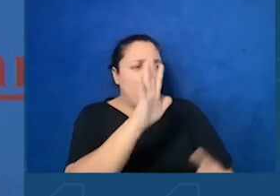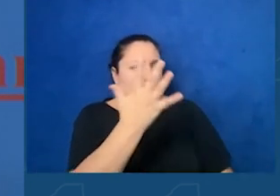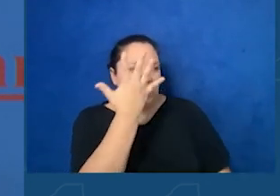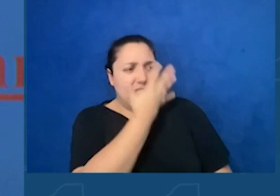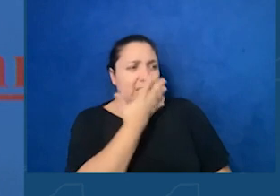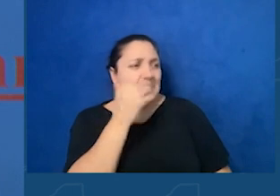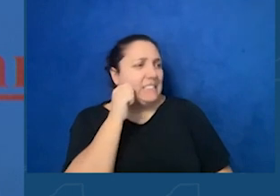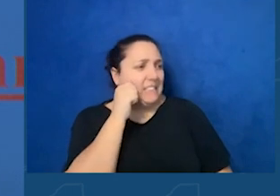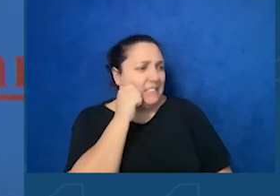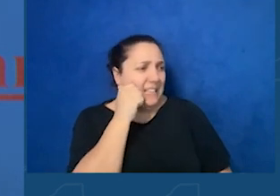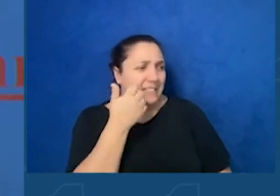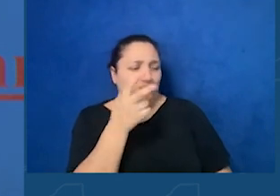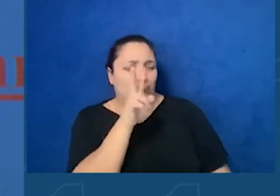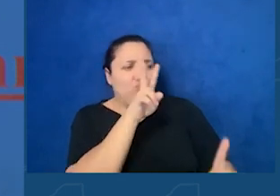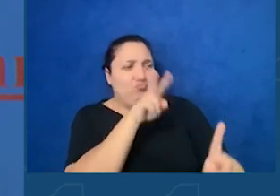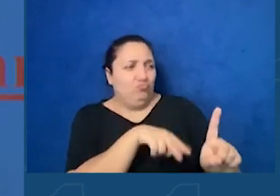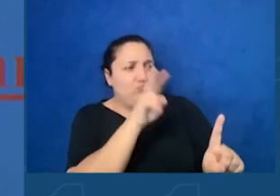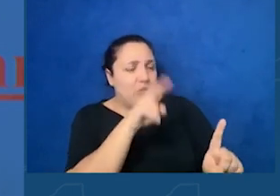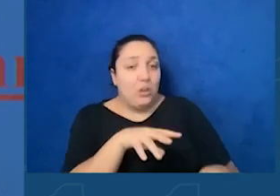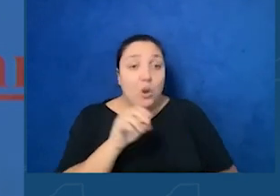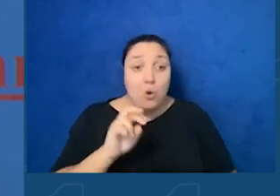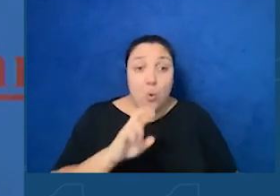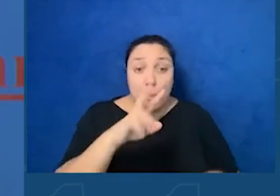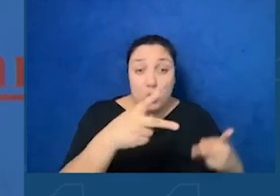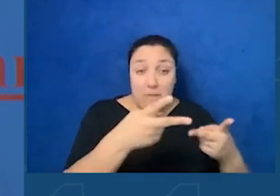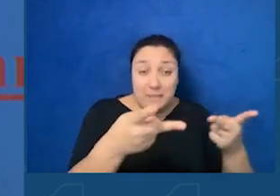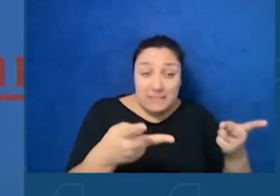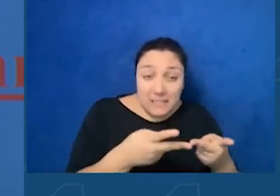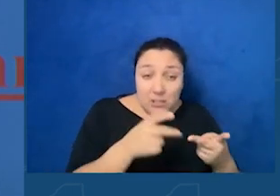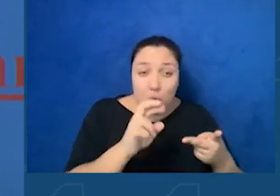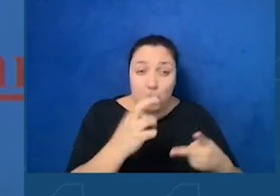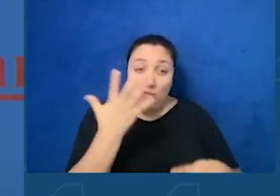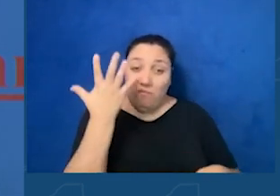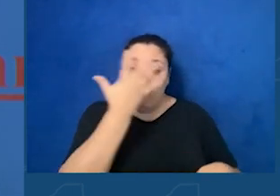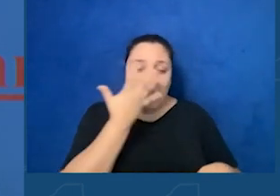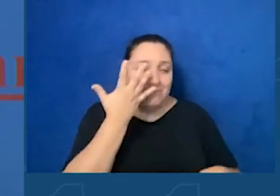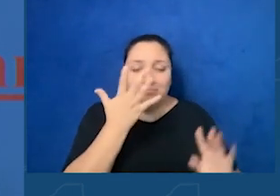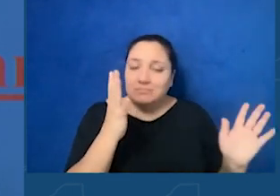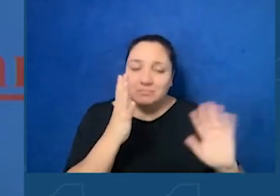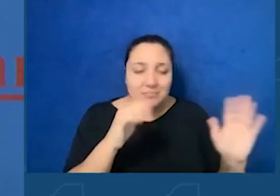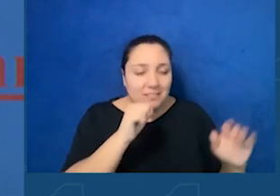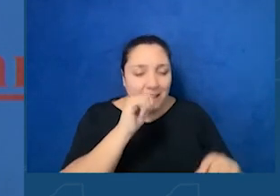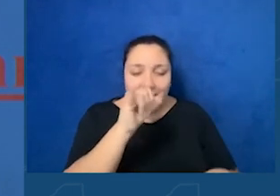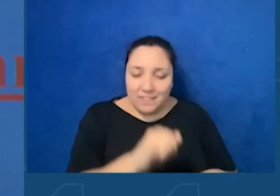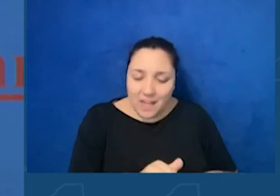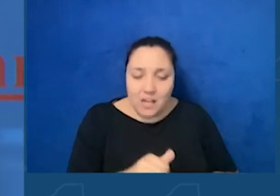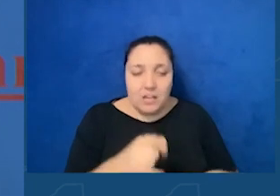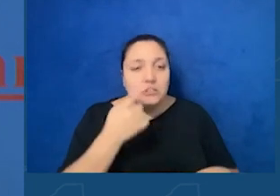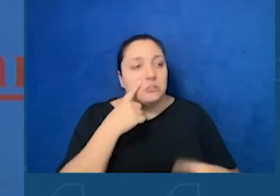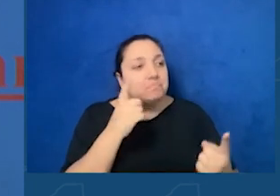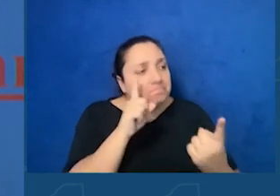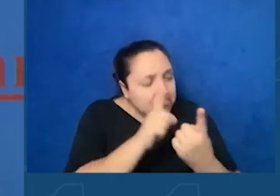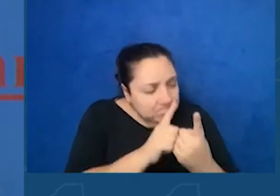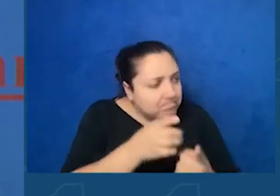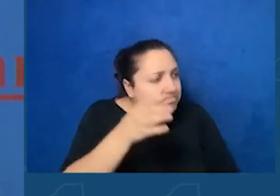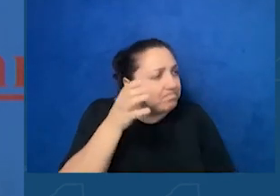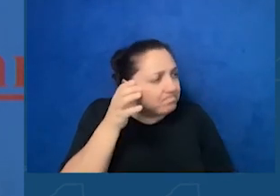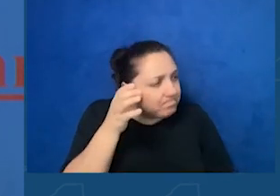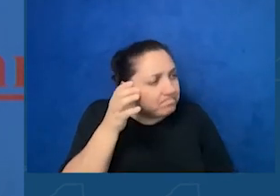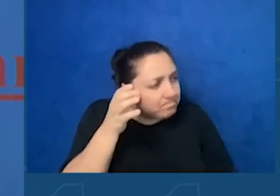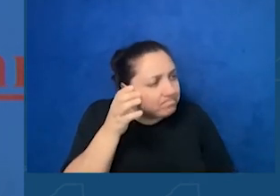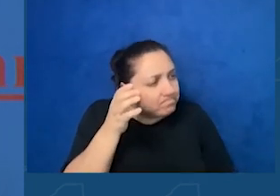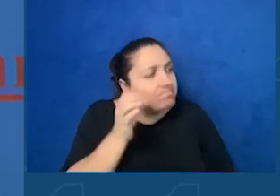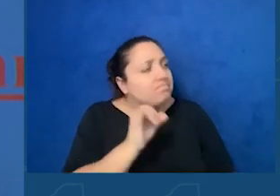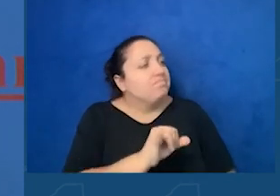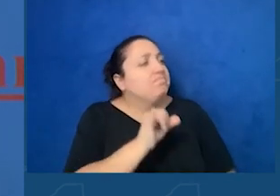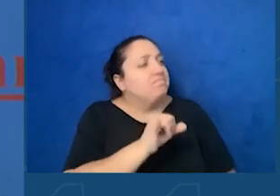their positions or their cases. That we give people an opportunity to be heard, because that's what living